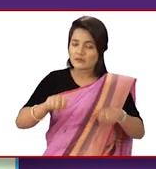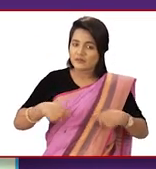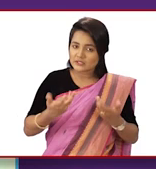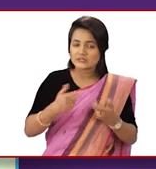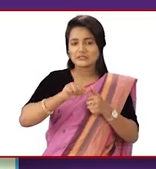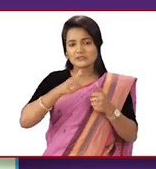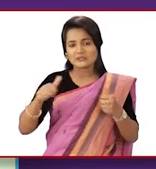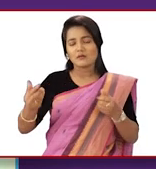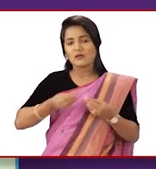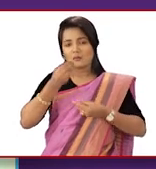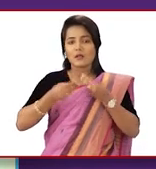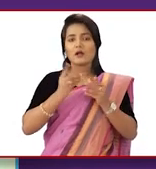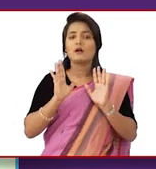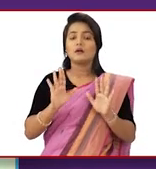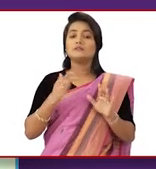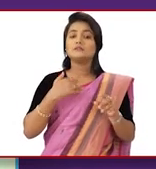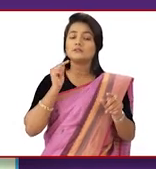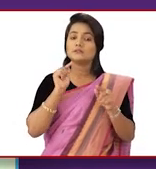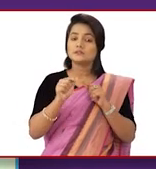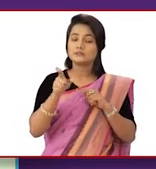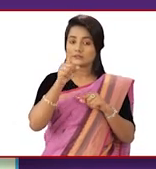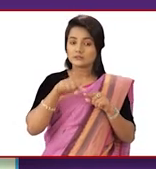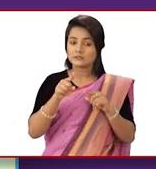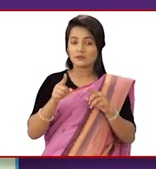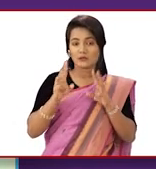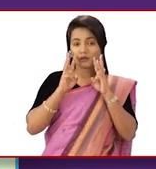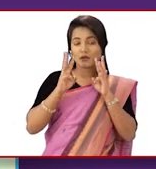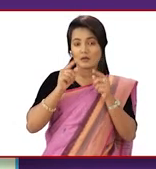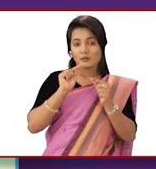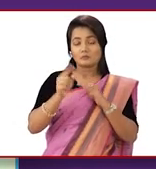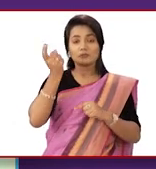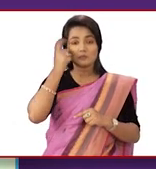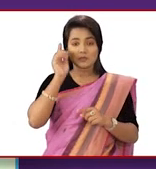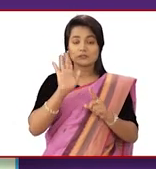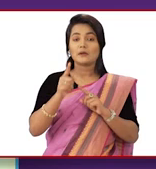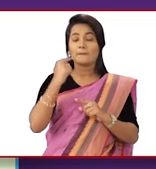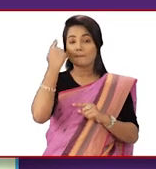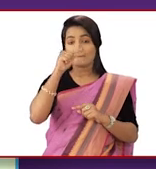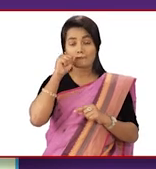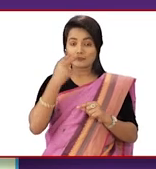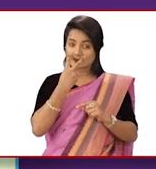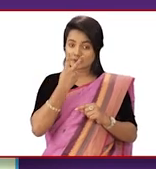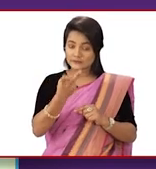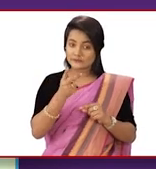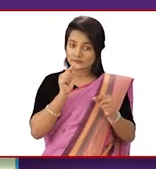very attractive. So even if in a very egoistic sense, men would look at things that way,